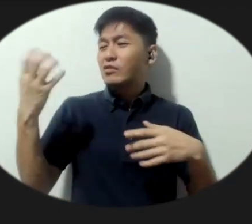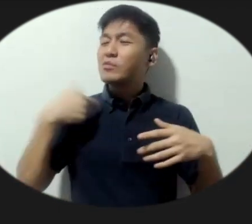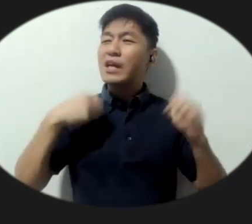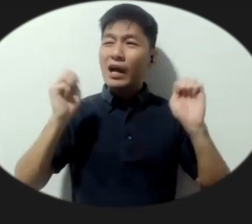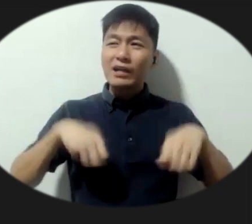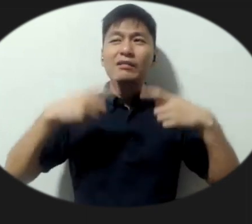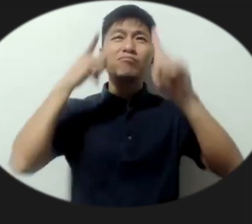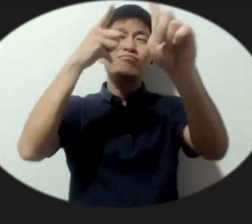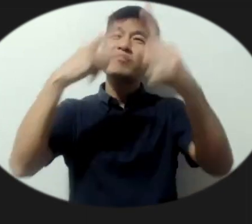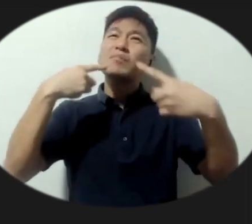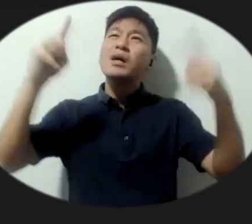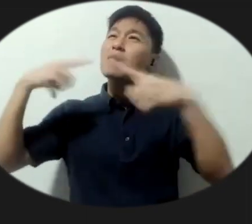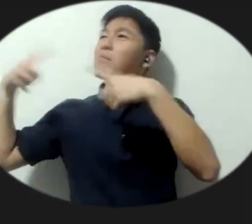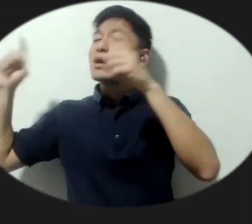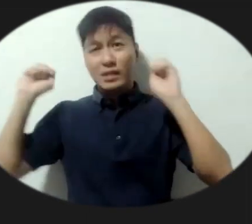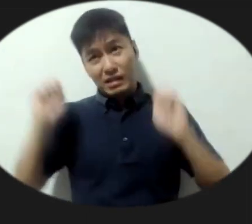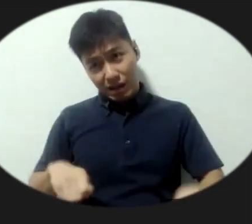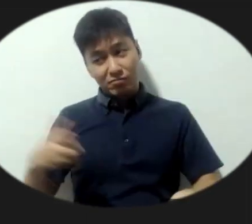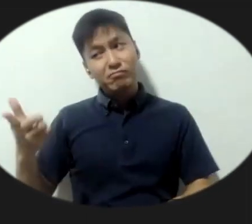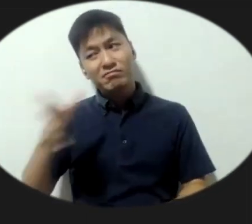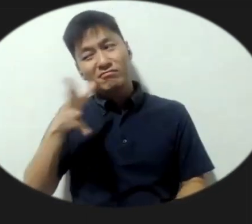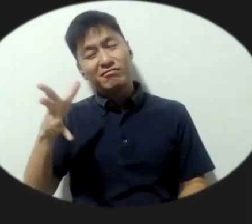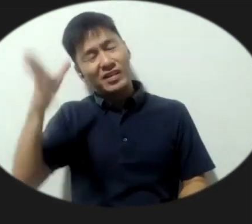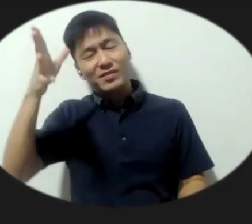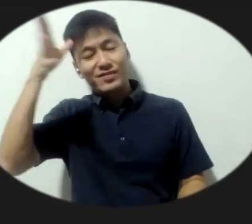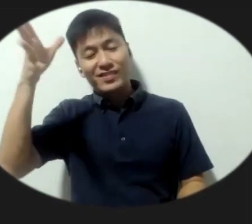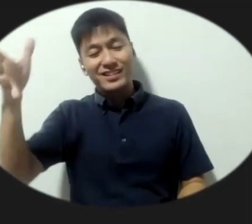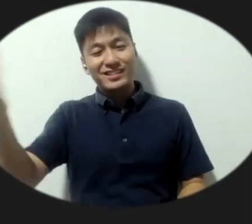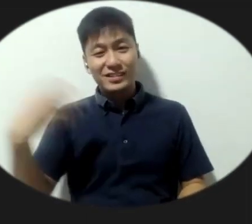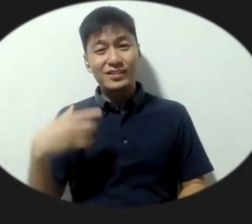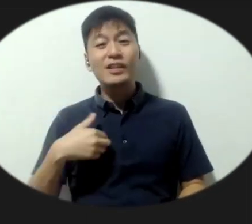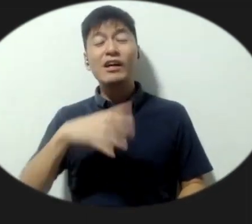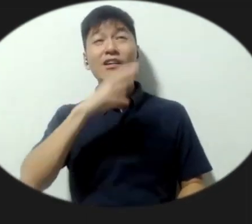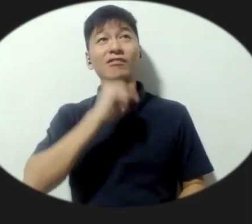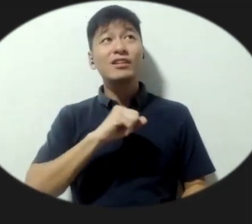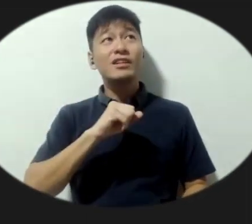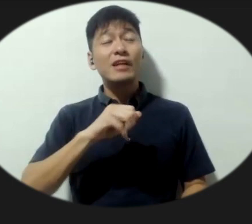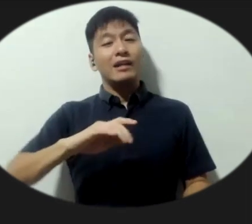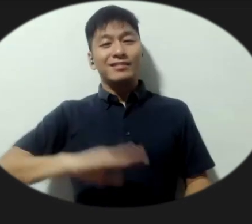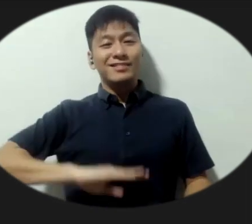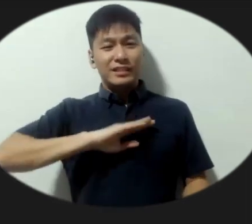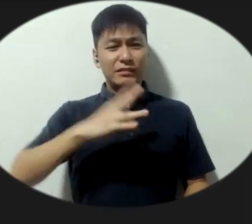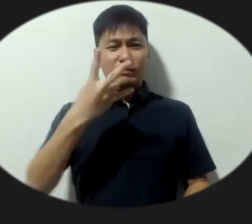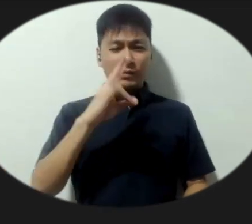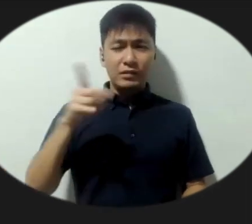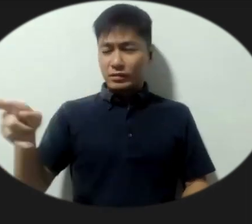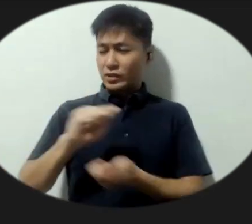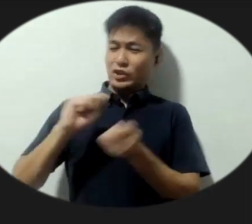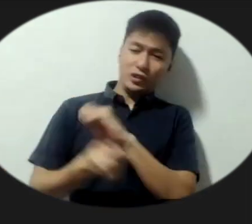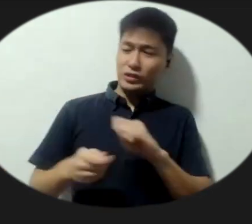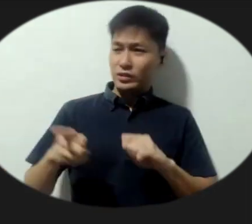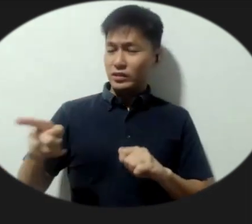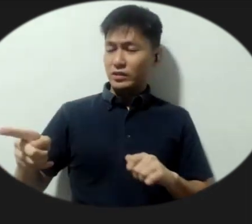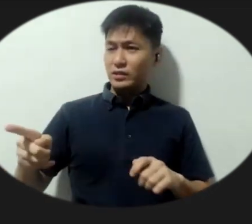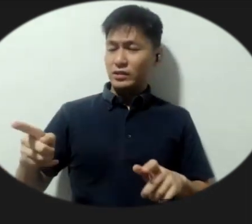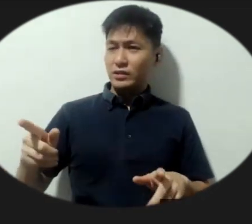I believed I could do anything in this world. And so when I was 17, he became violent, which was very much unlike him. And